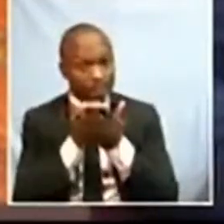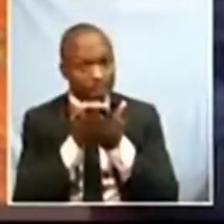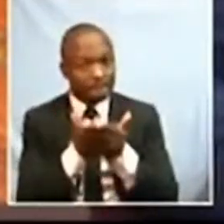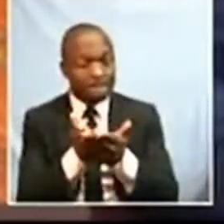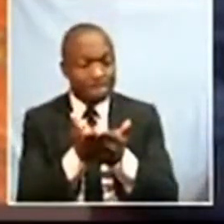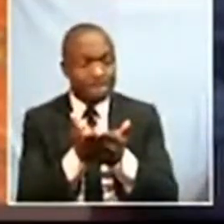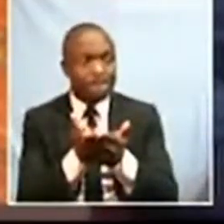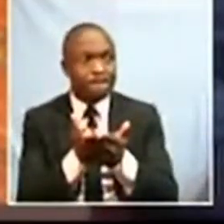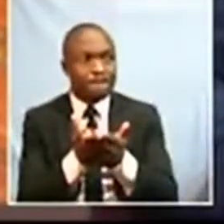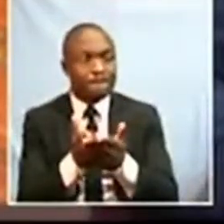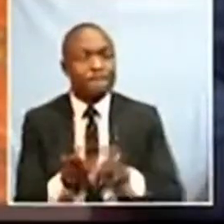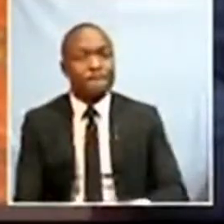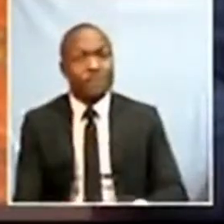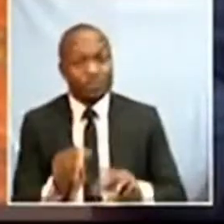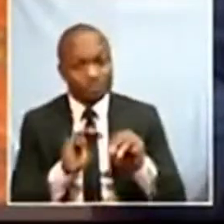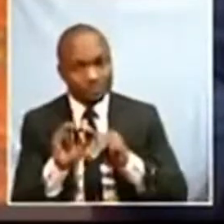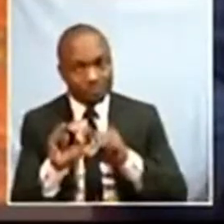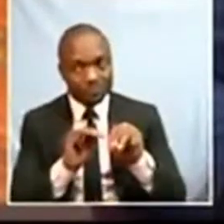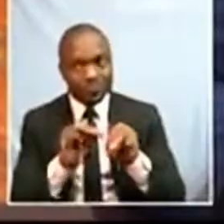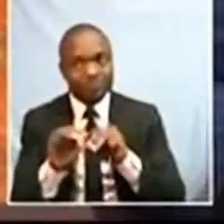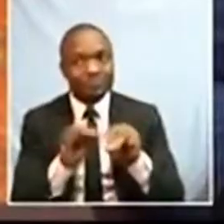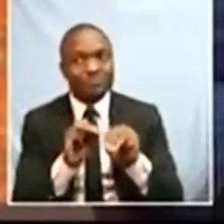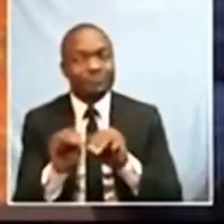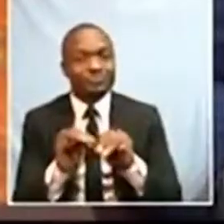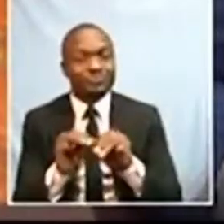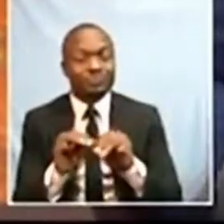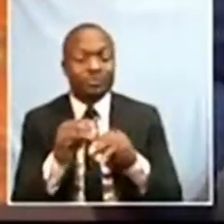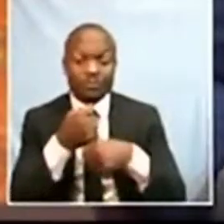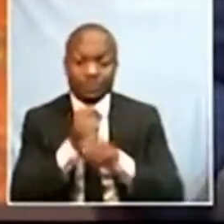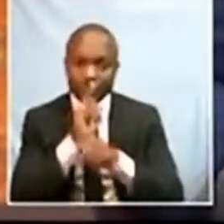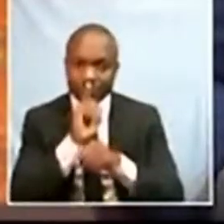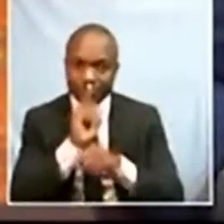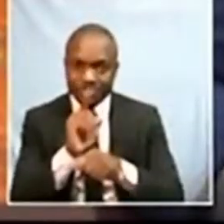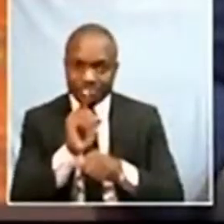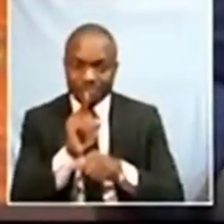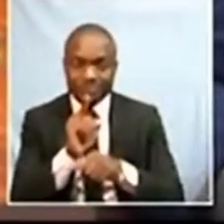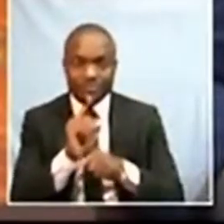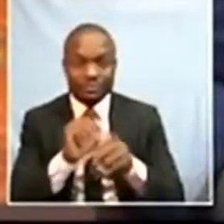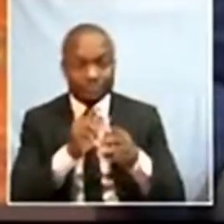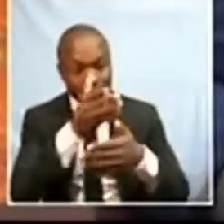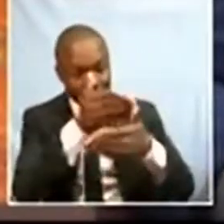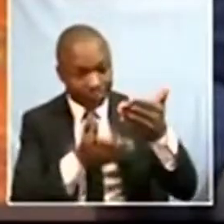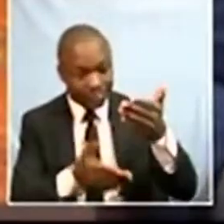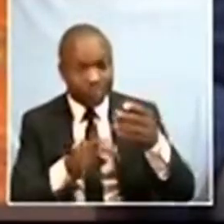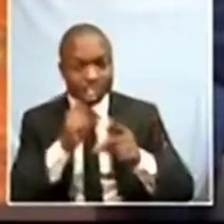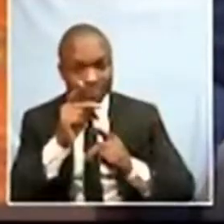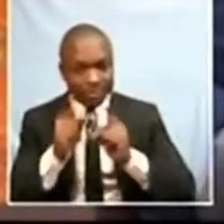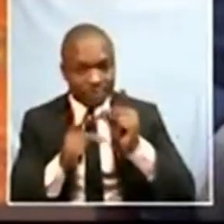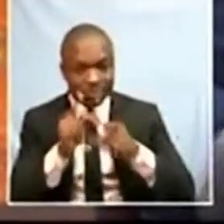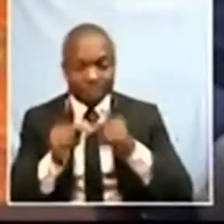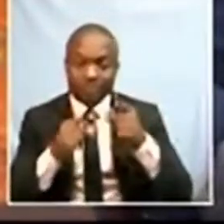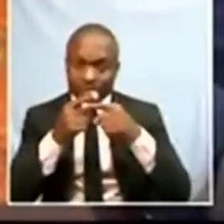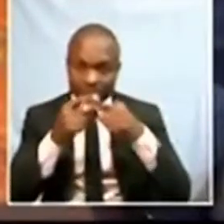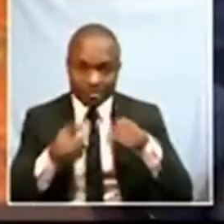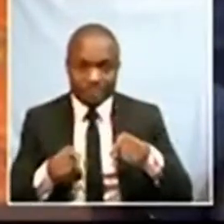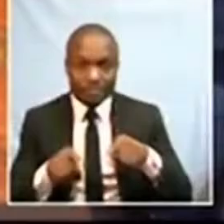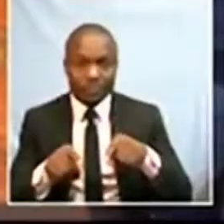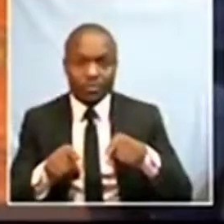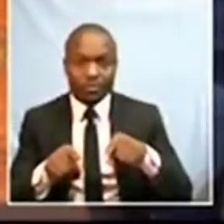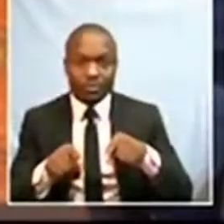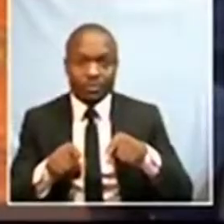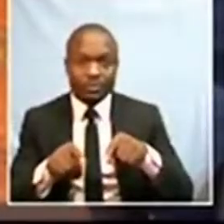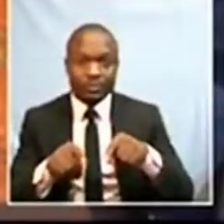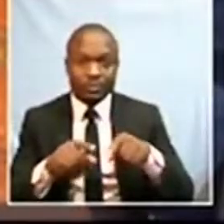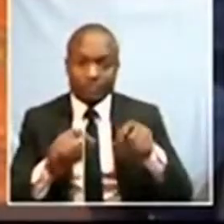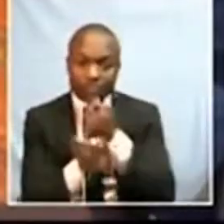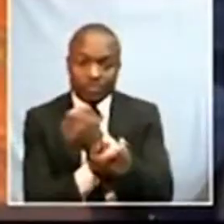that management made sure that all these processes were undertaken to re-evaluate and